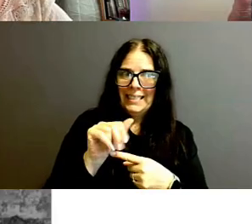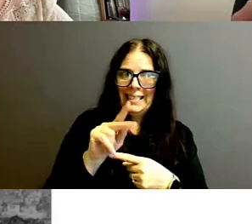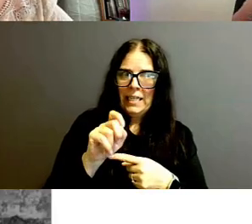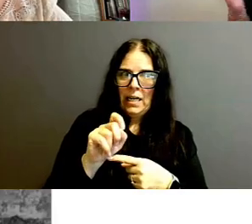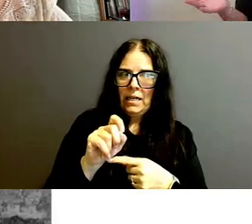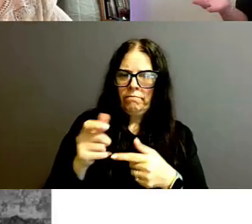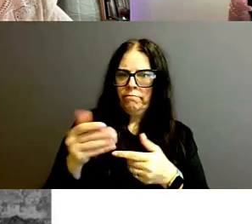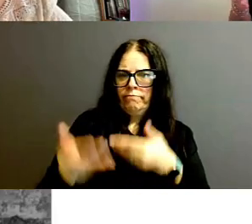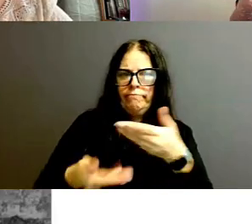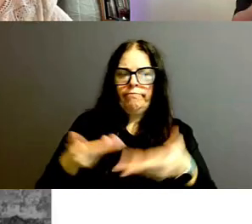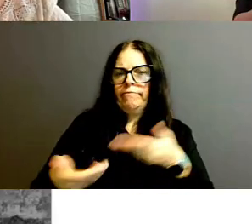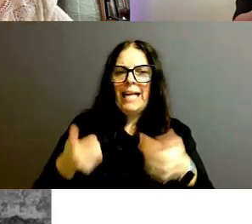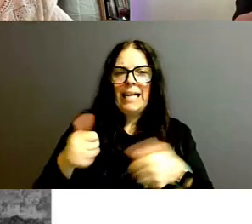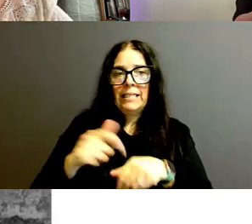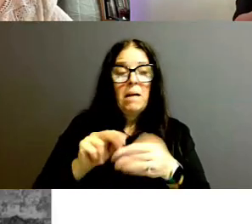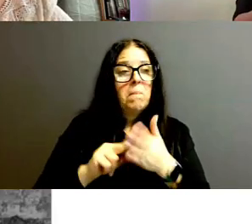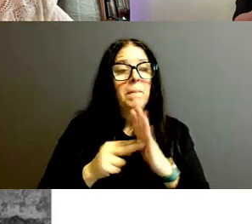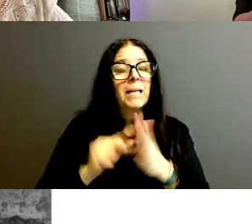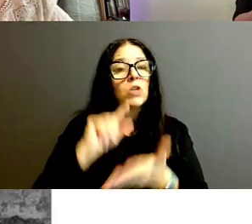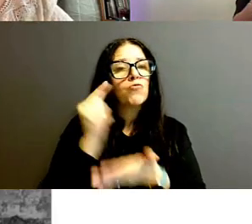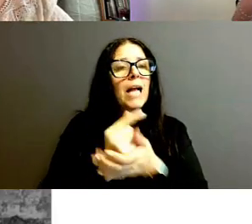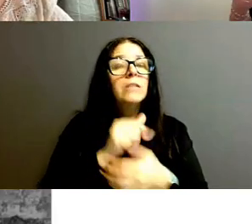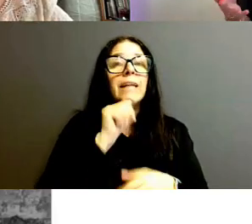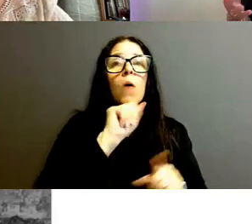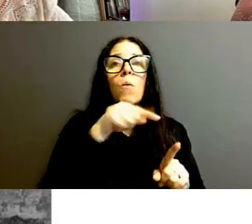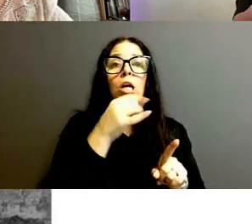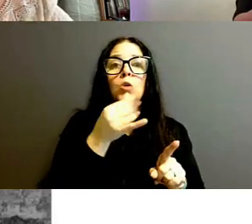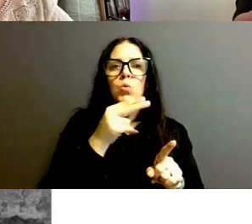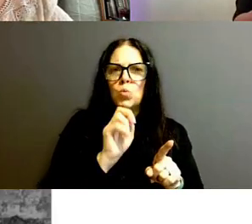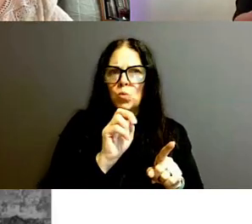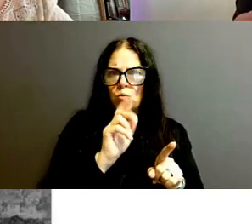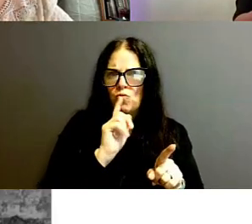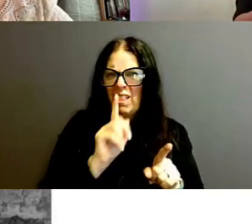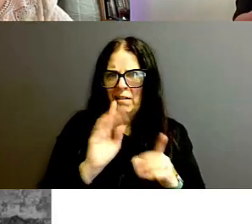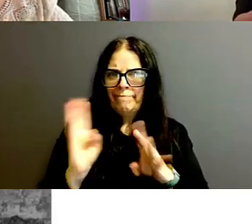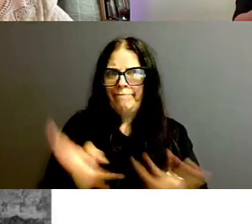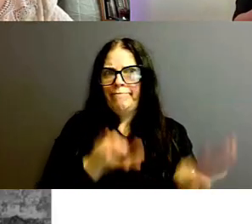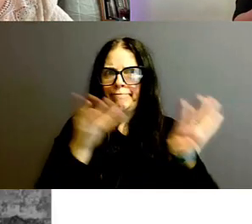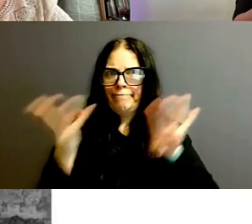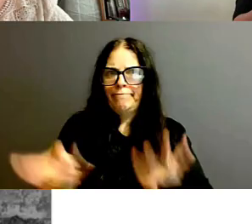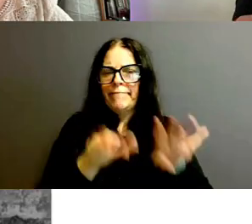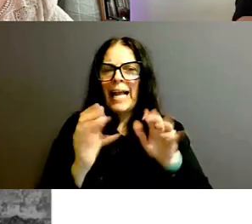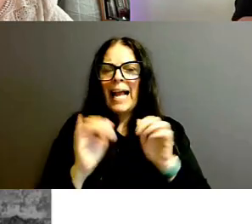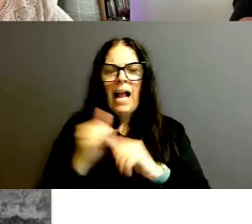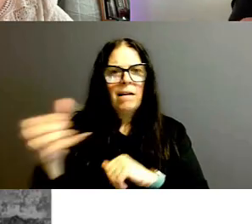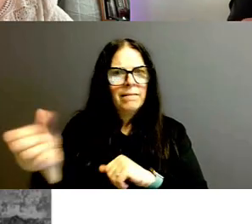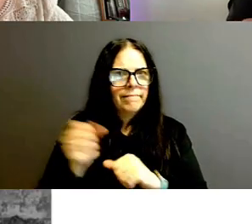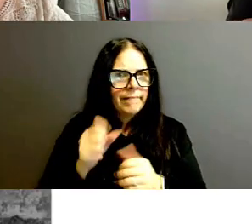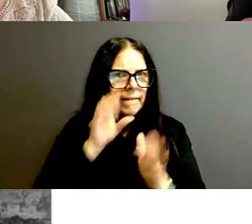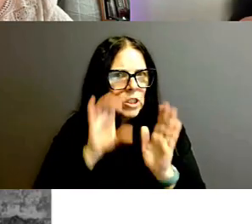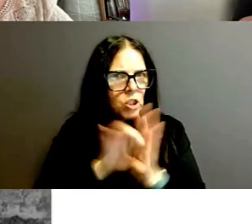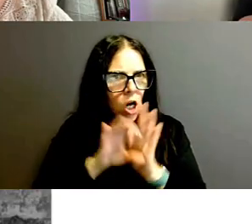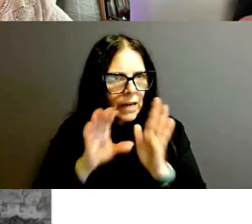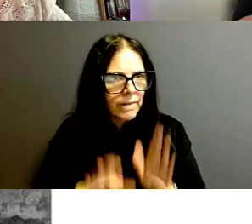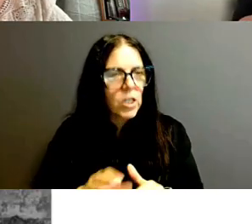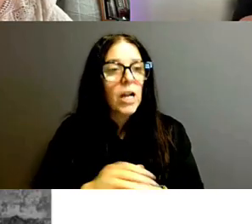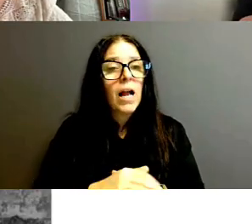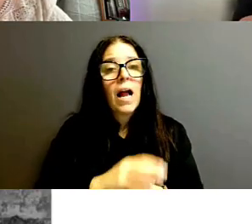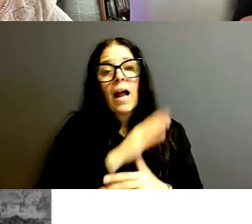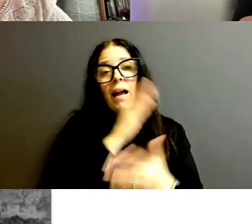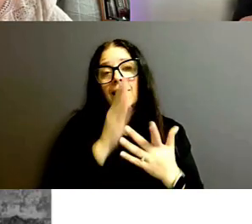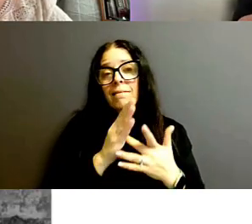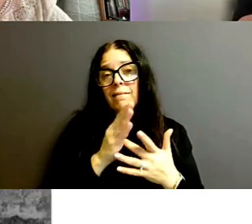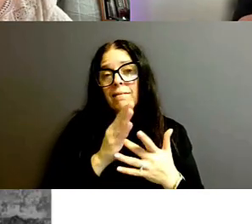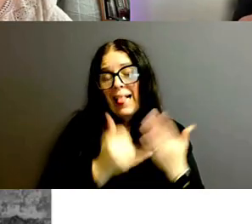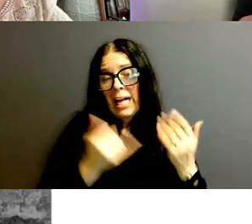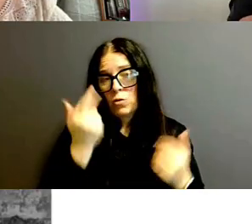adults, they can graduate any time of the year. And how do you organize a photographer? And the final reason is that